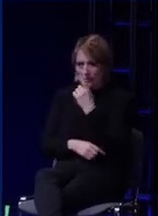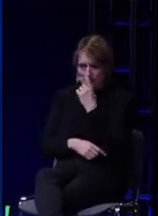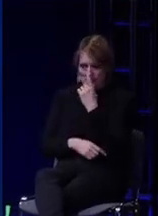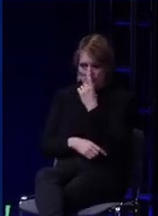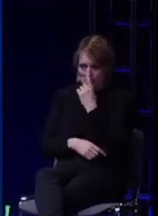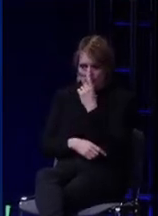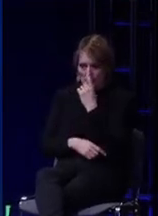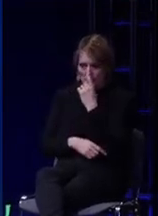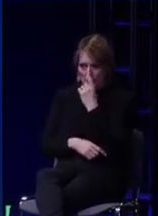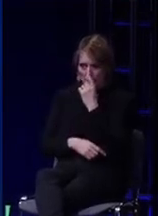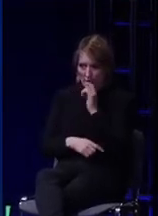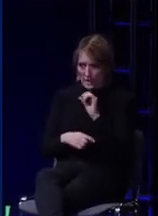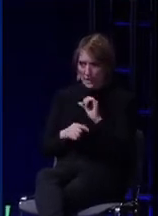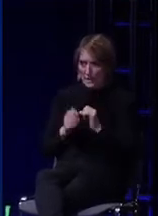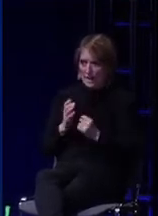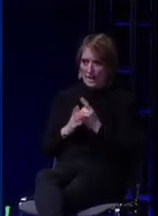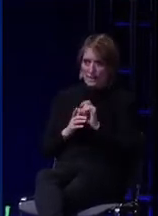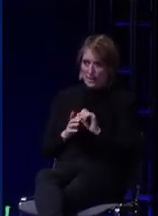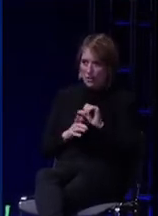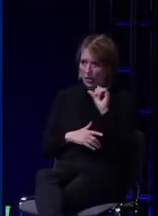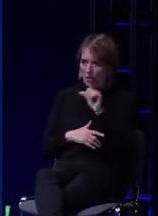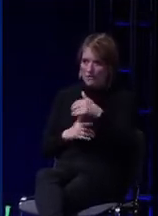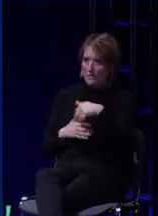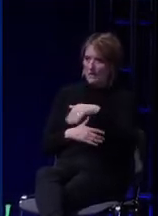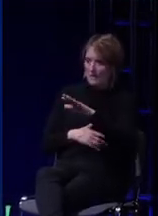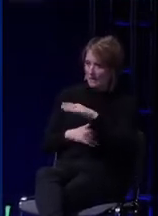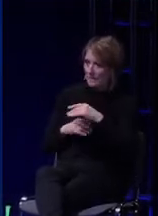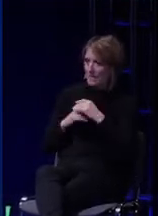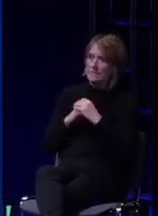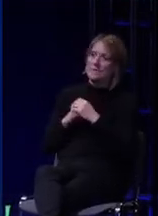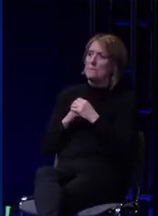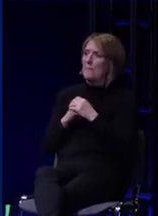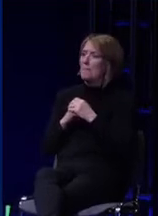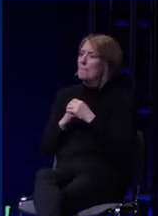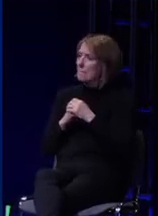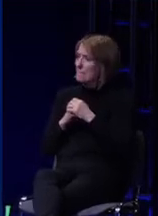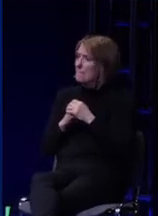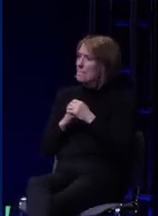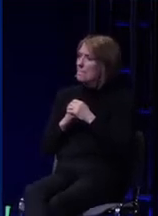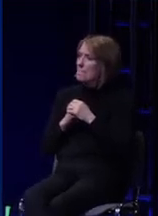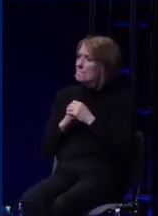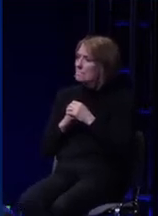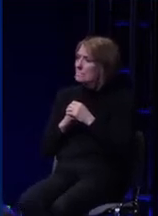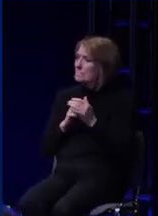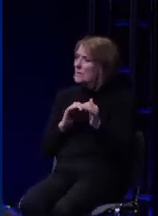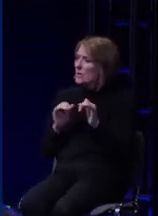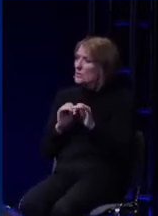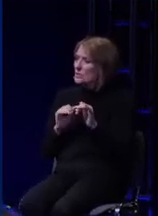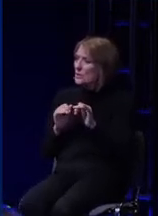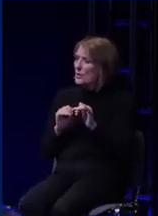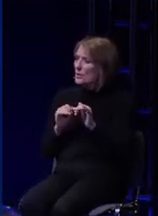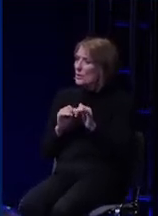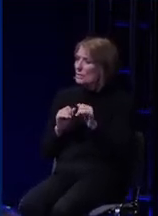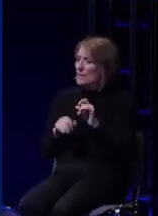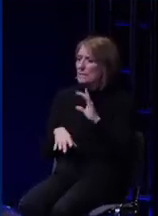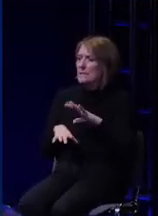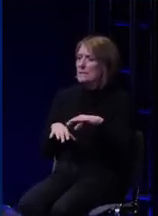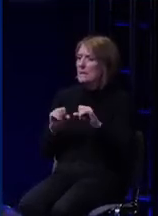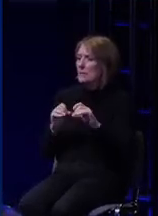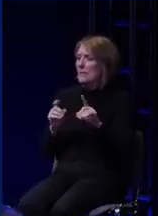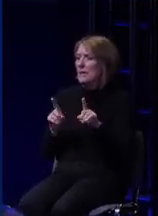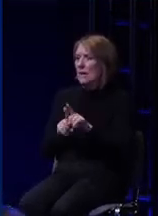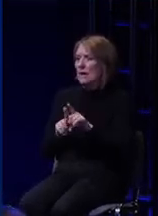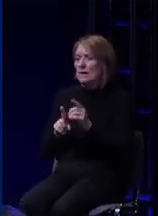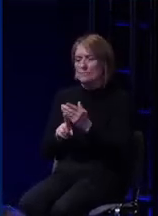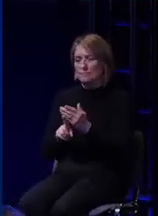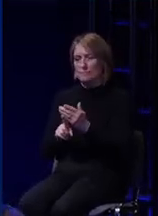know, long after we've wrapped. You know, the actual kind of discovery of some of these things might start. Ideally, it starts with some kind of a